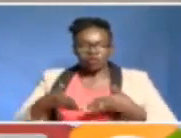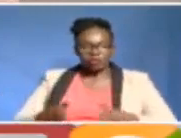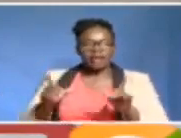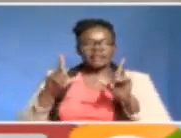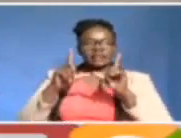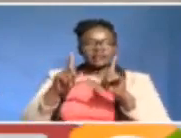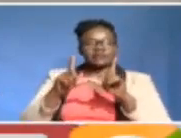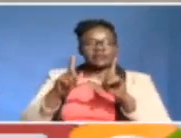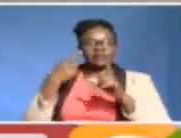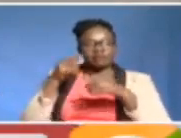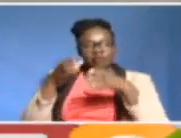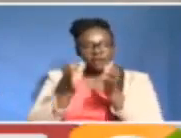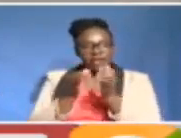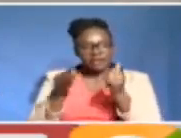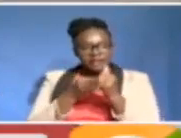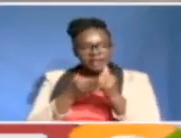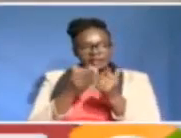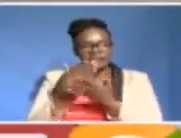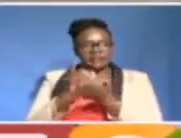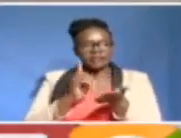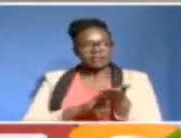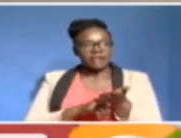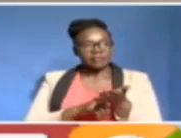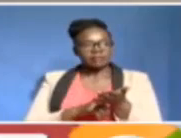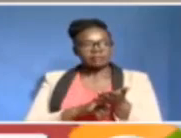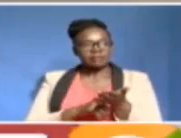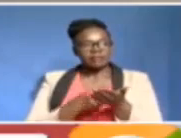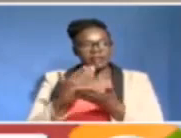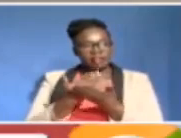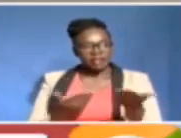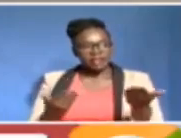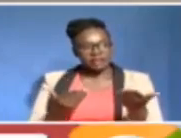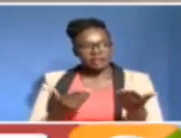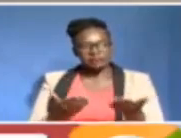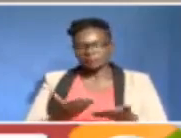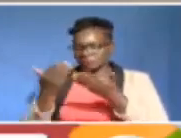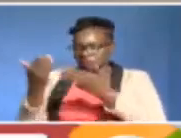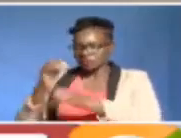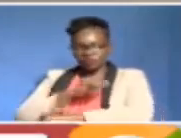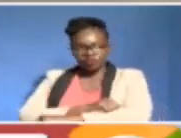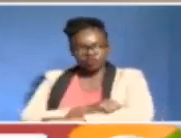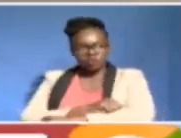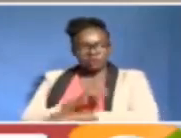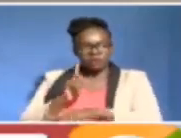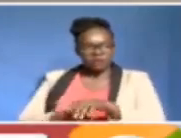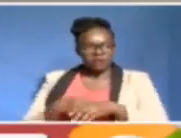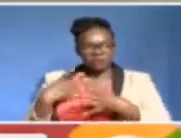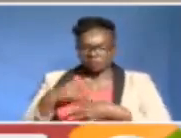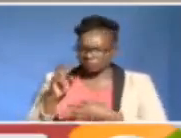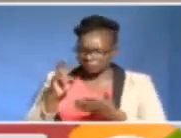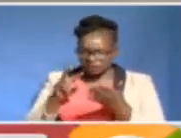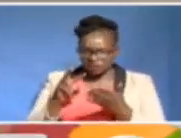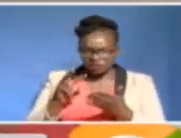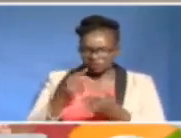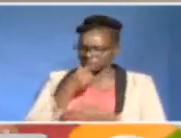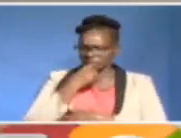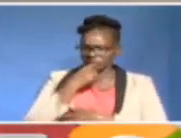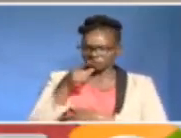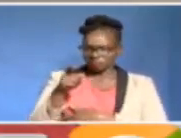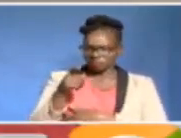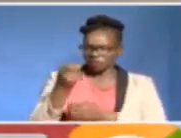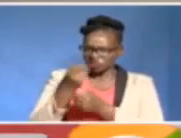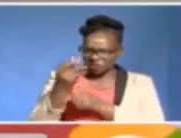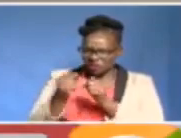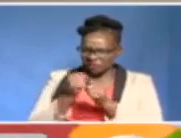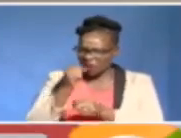and sometimes you just have to bring your documents to school. And when people see my, they'll be like, Kwani uko 12, you know,